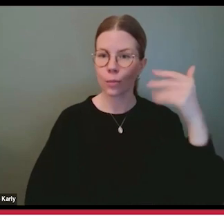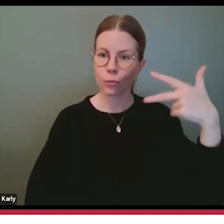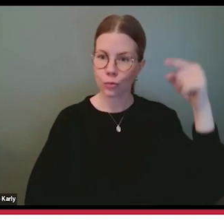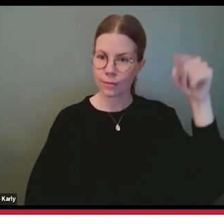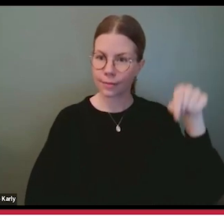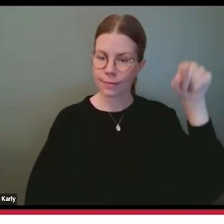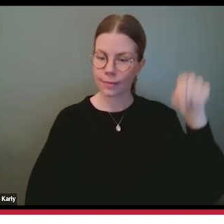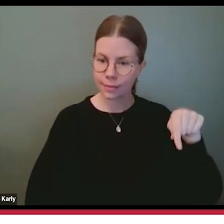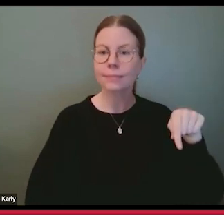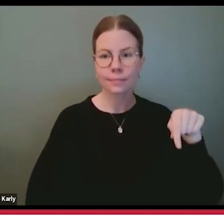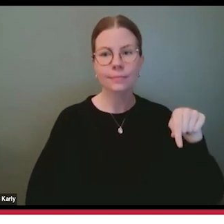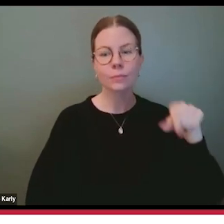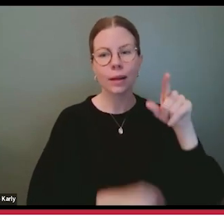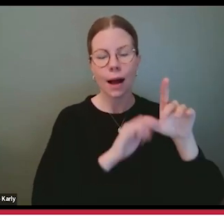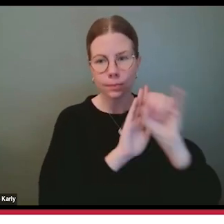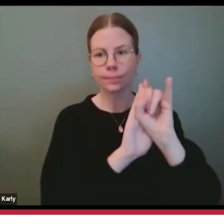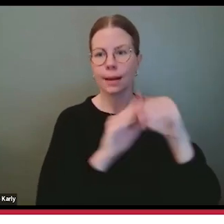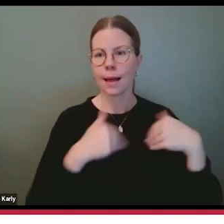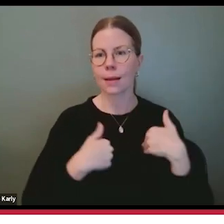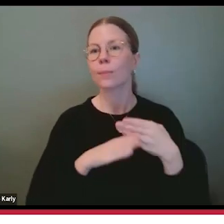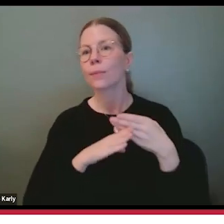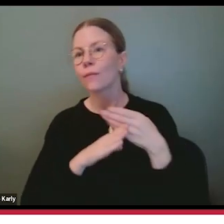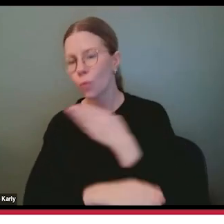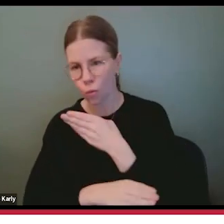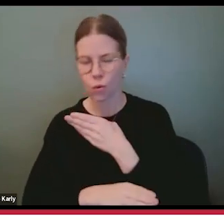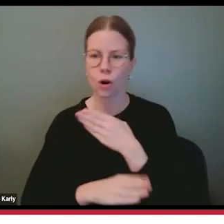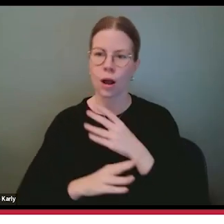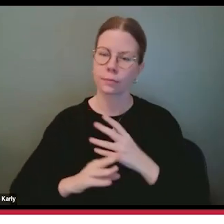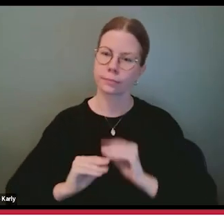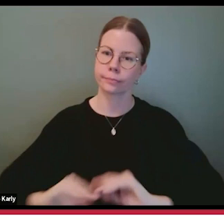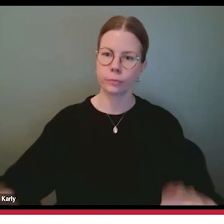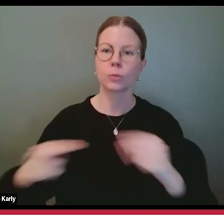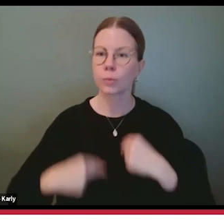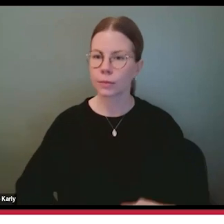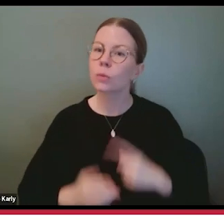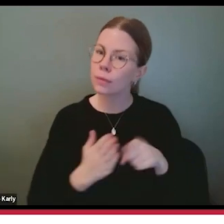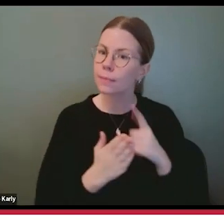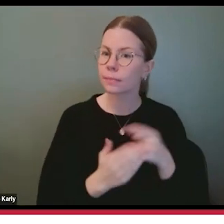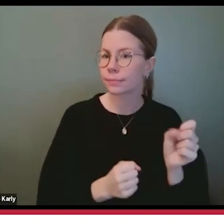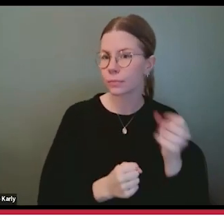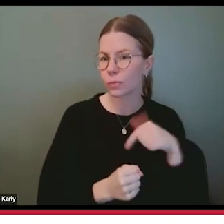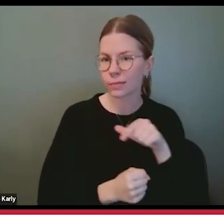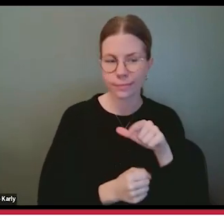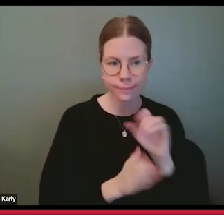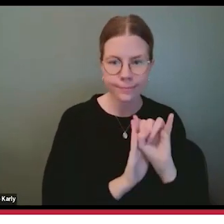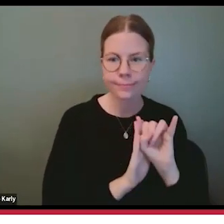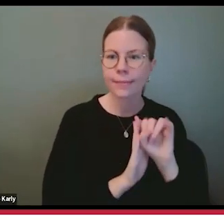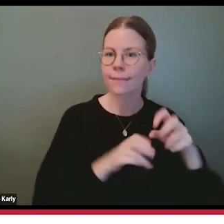animals prior to causing human outbreaks. So we do sometimes discover viruses in animals prior to causing human outbreaks.